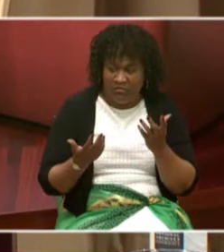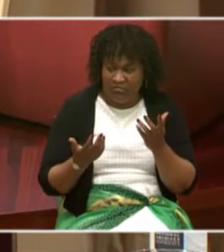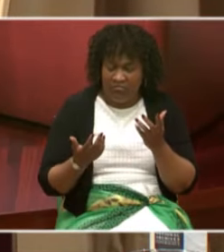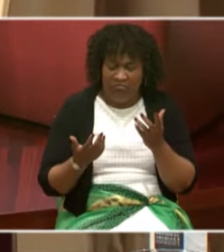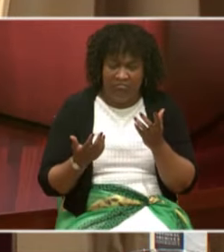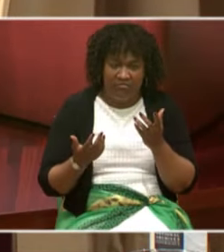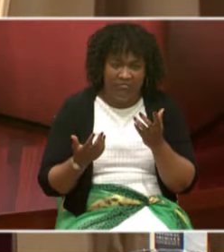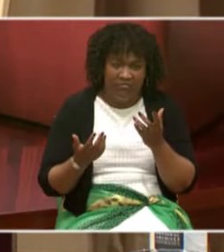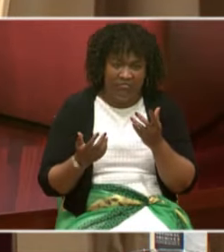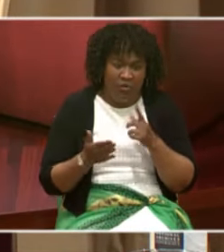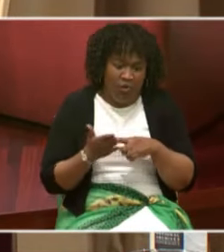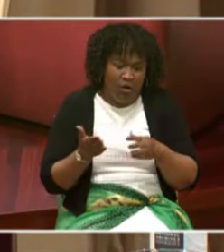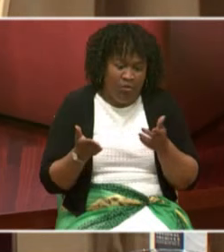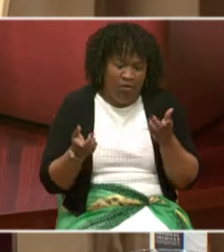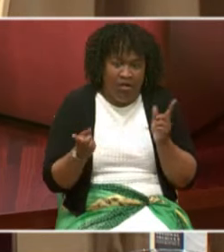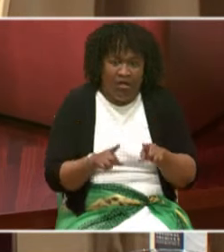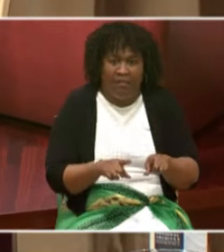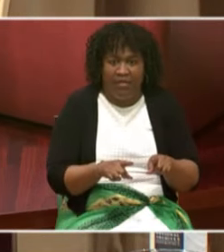Just pop off.